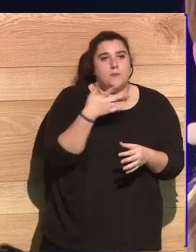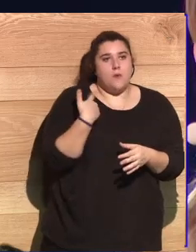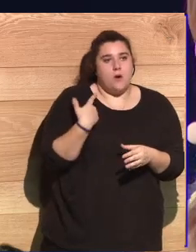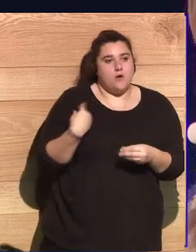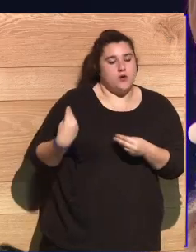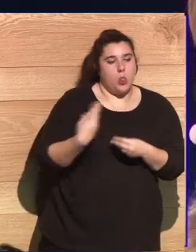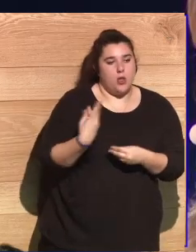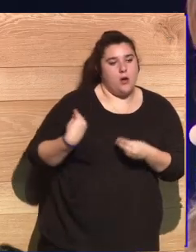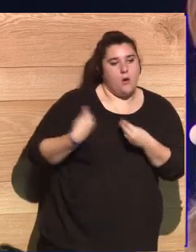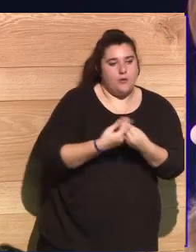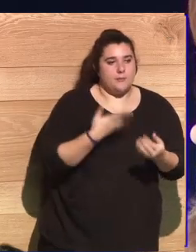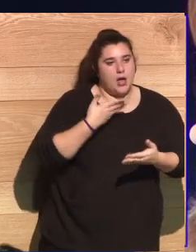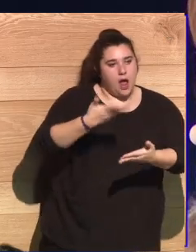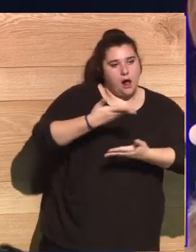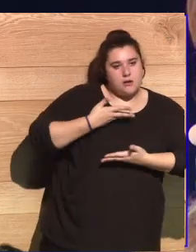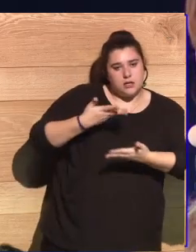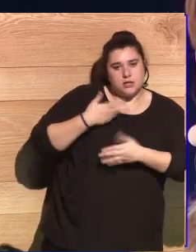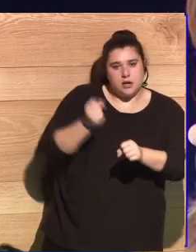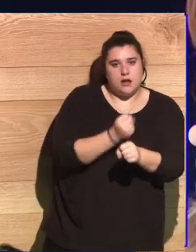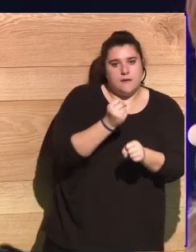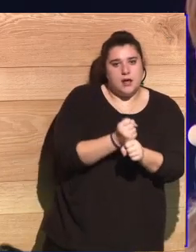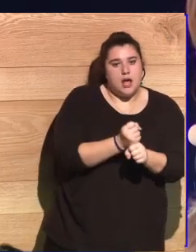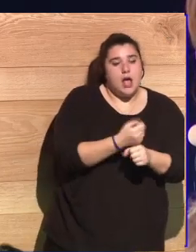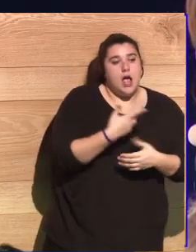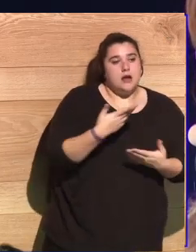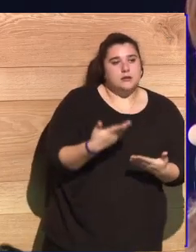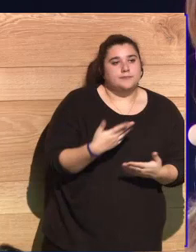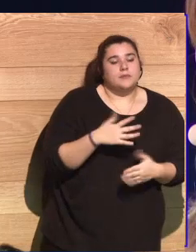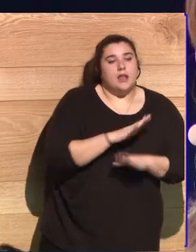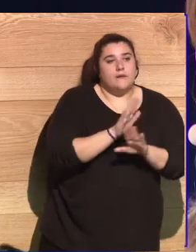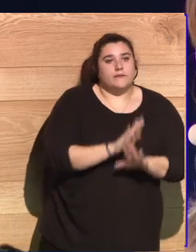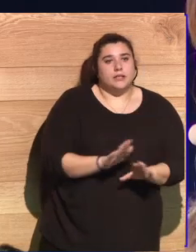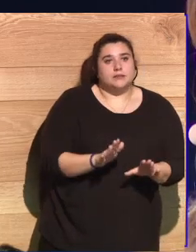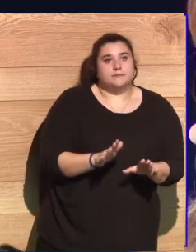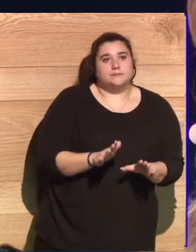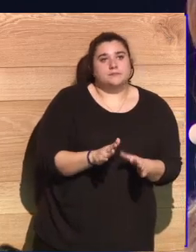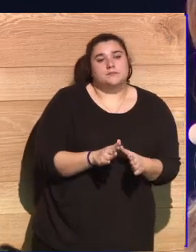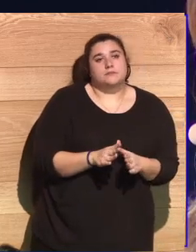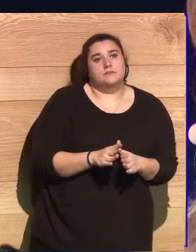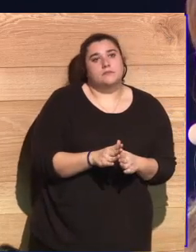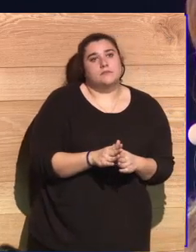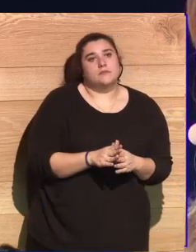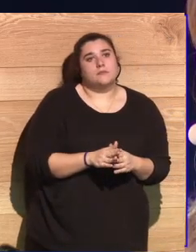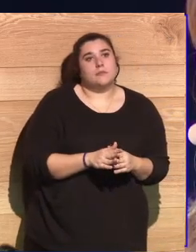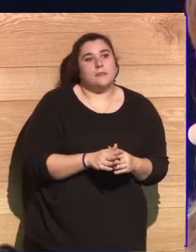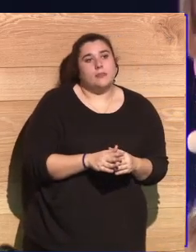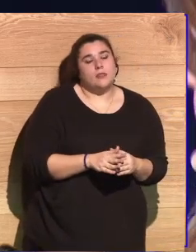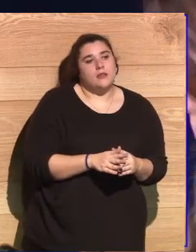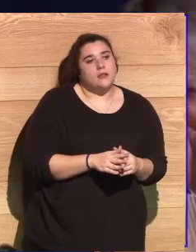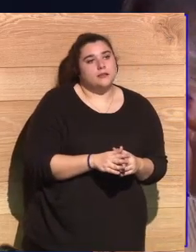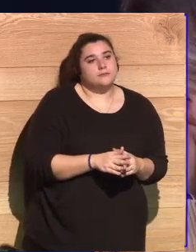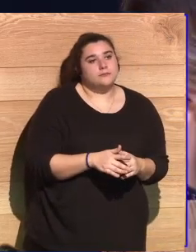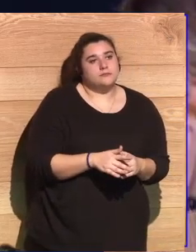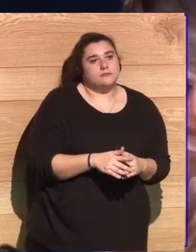hotel. So it ended up being another 25 years of my life devoted